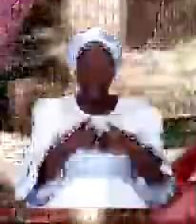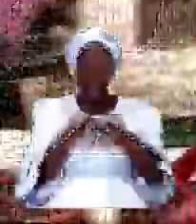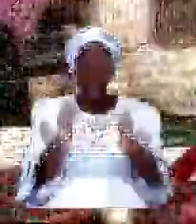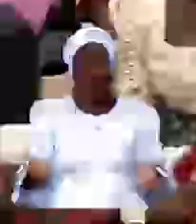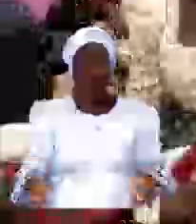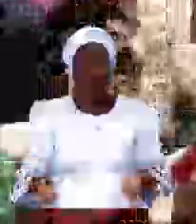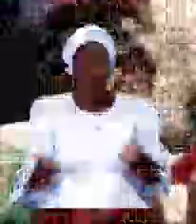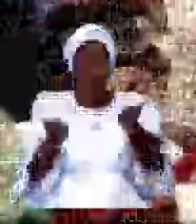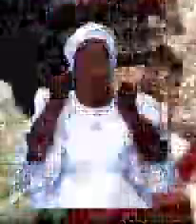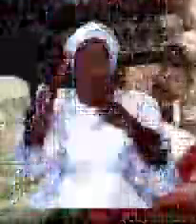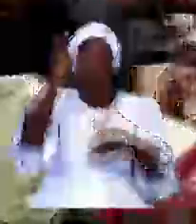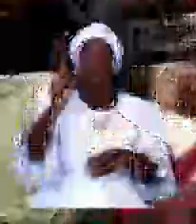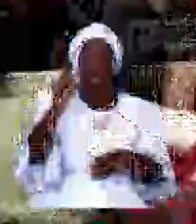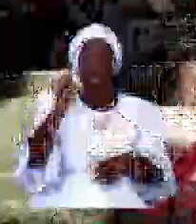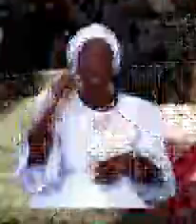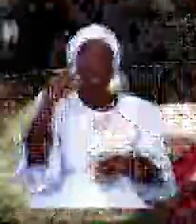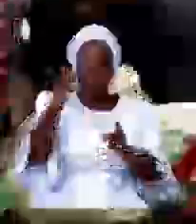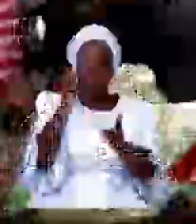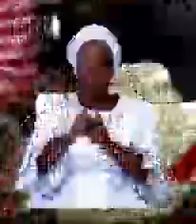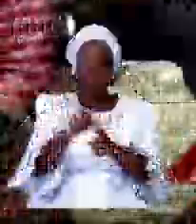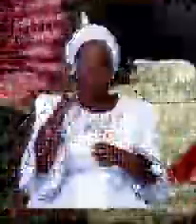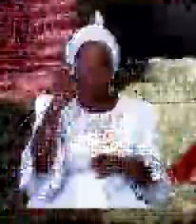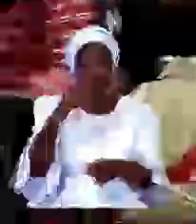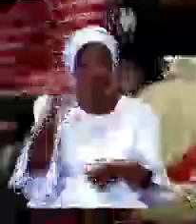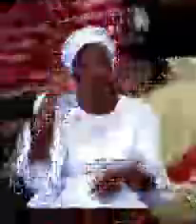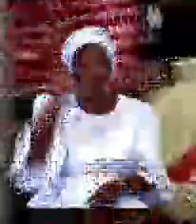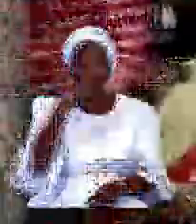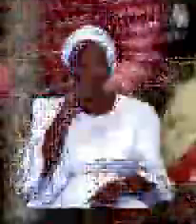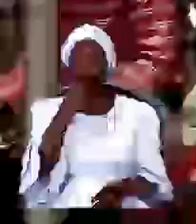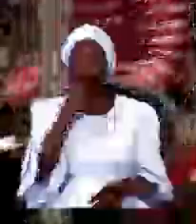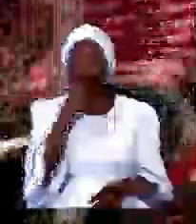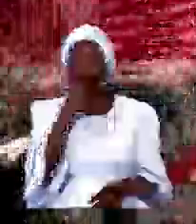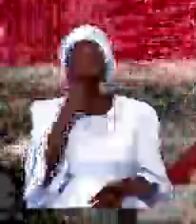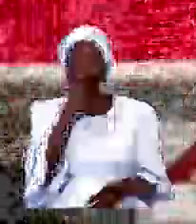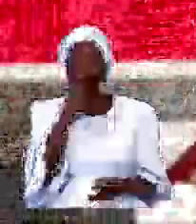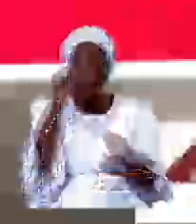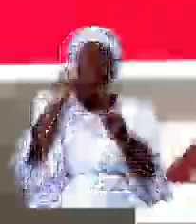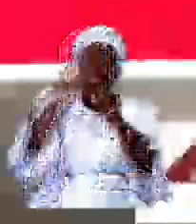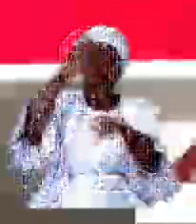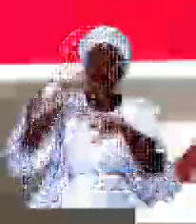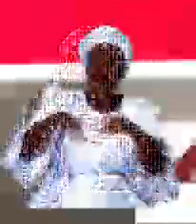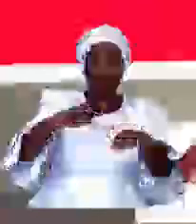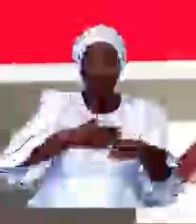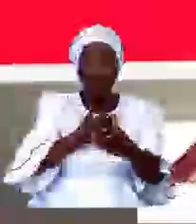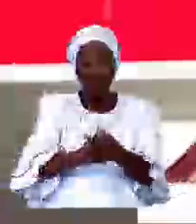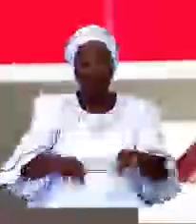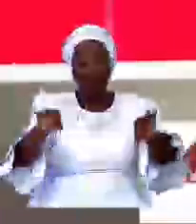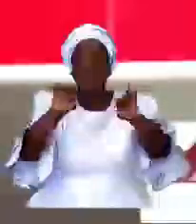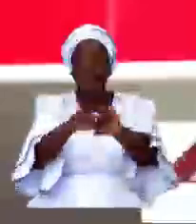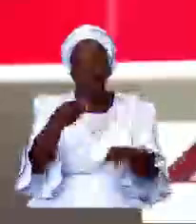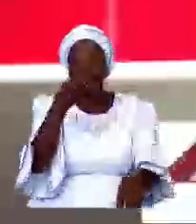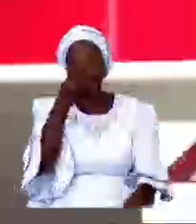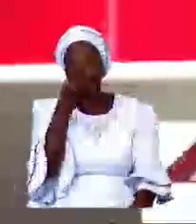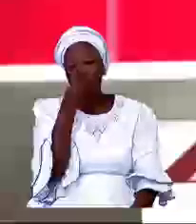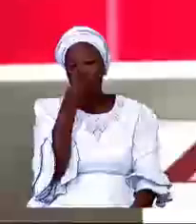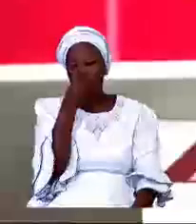lips. I have esteemed the words of his mouth more than